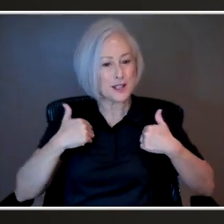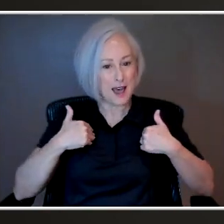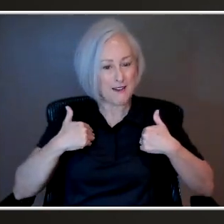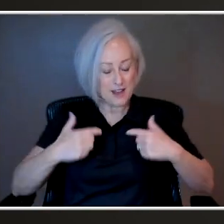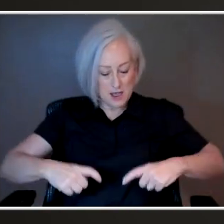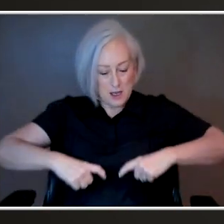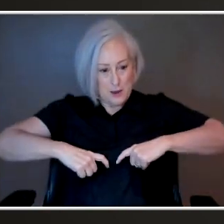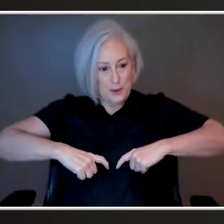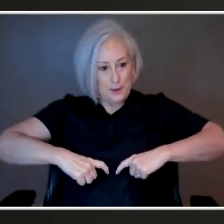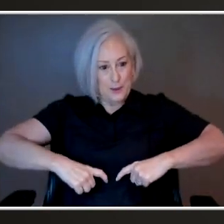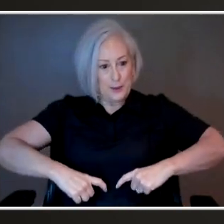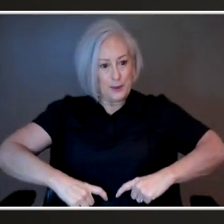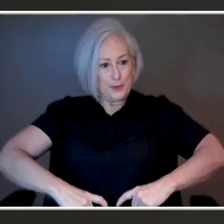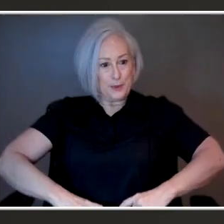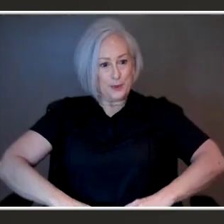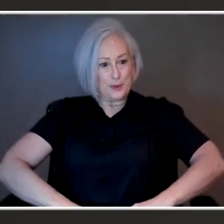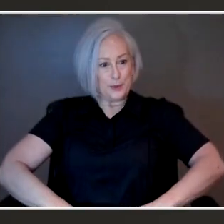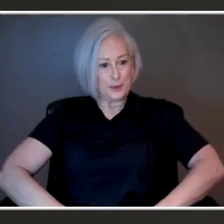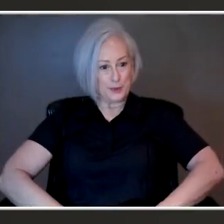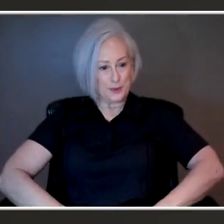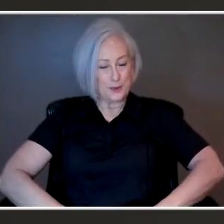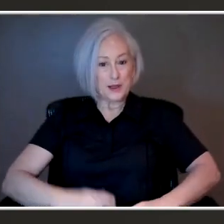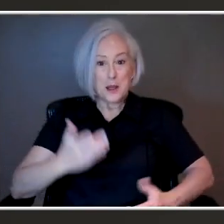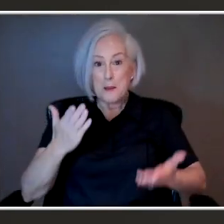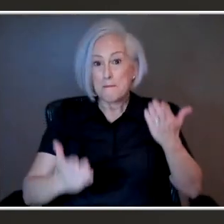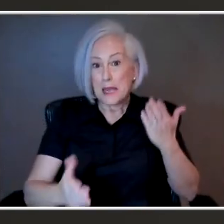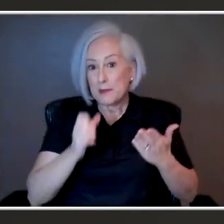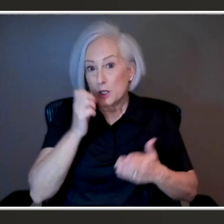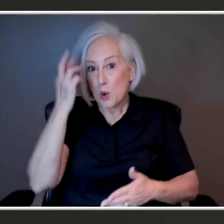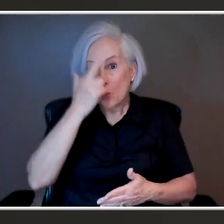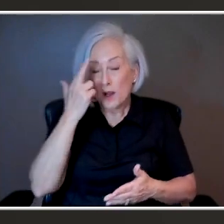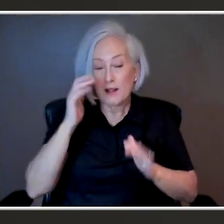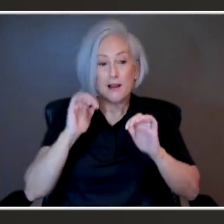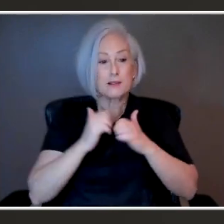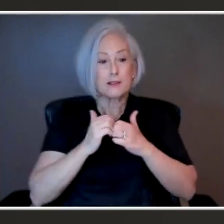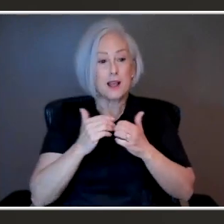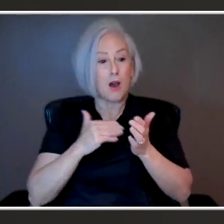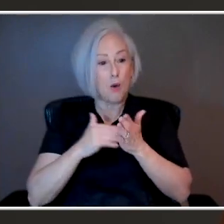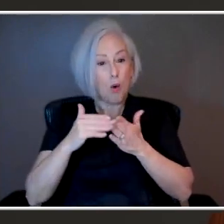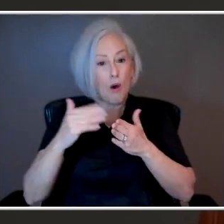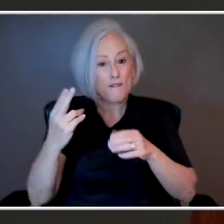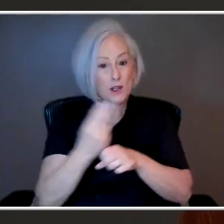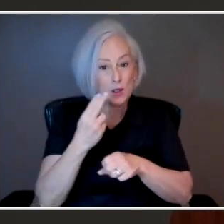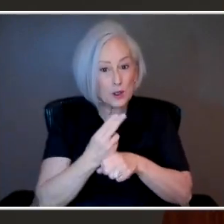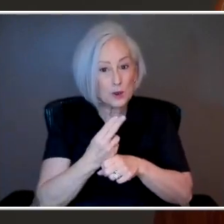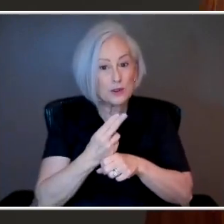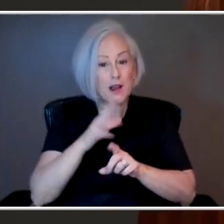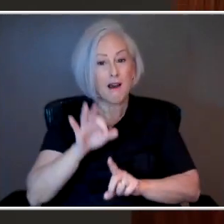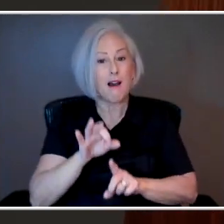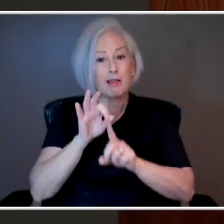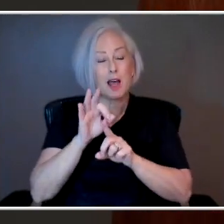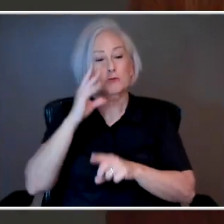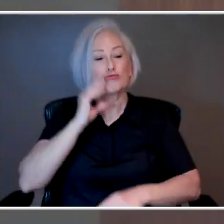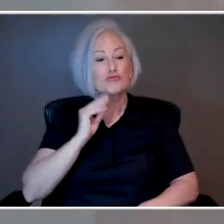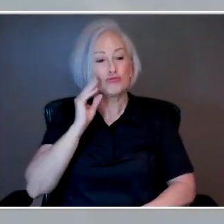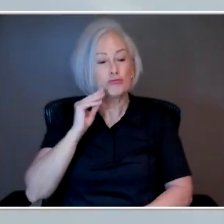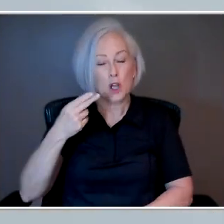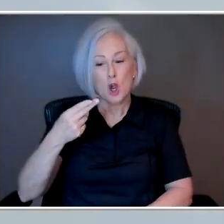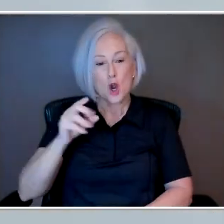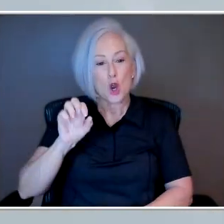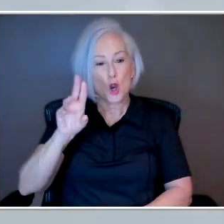You probably don't realize how often you use your abs unless maybe you've suffered through a hernia or a similar injury. In the summer